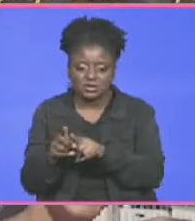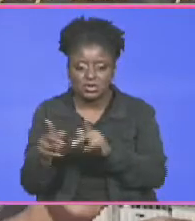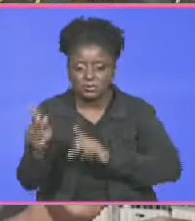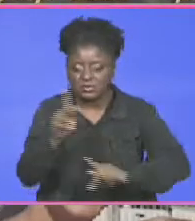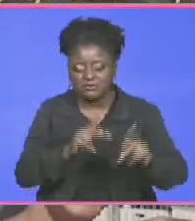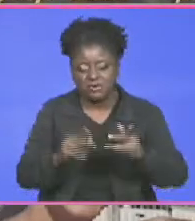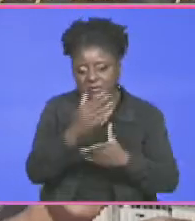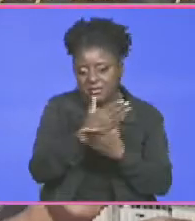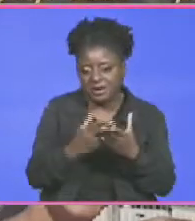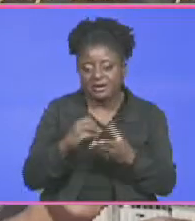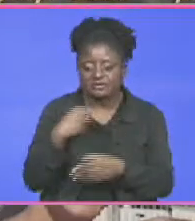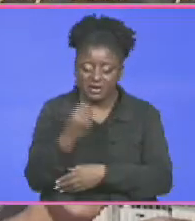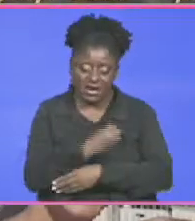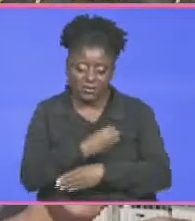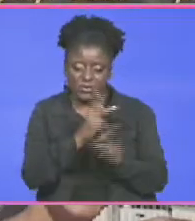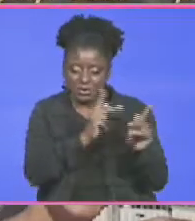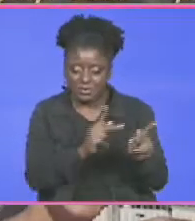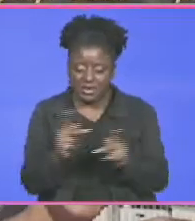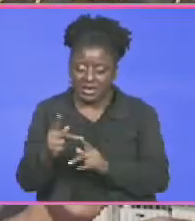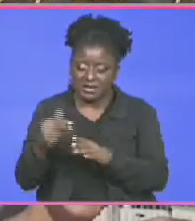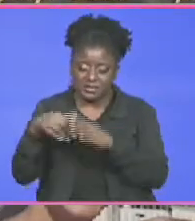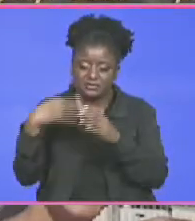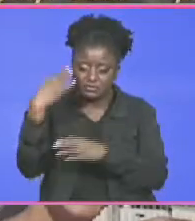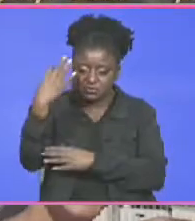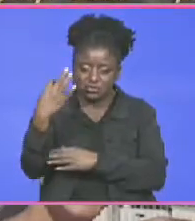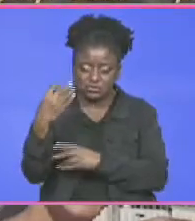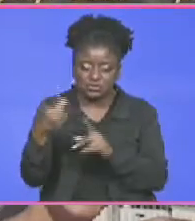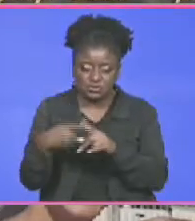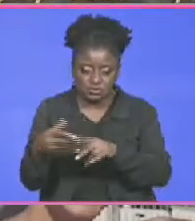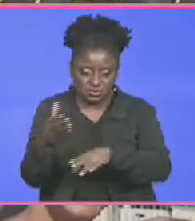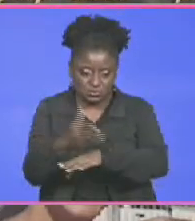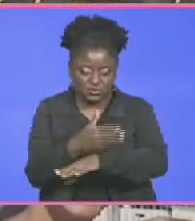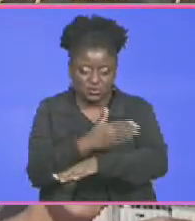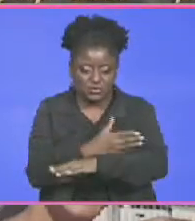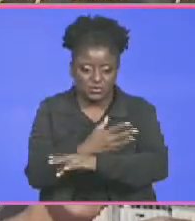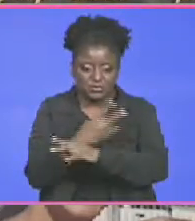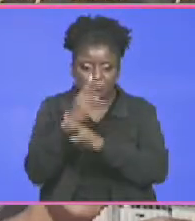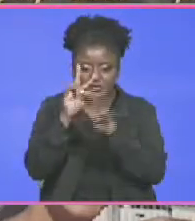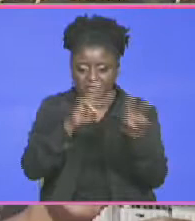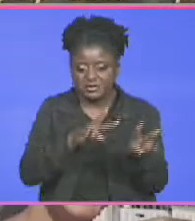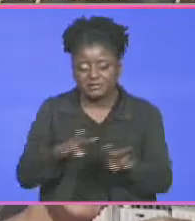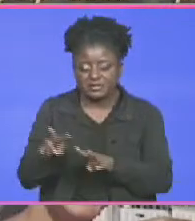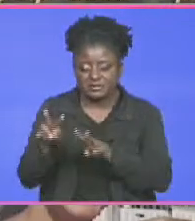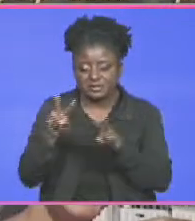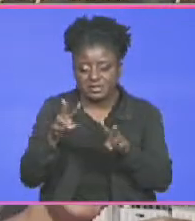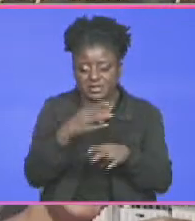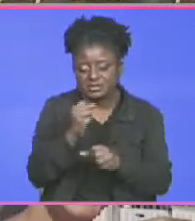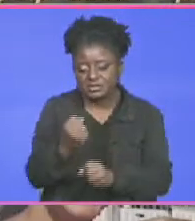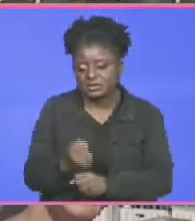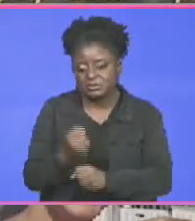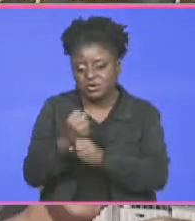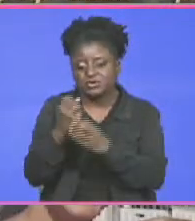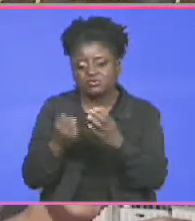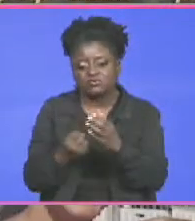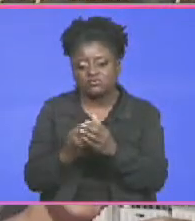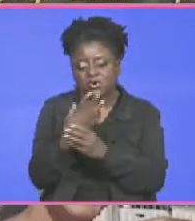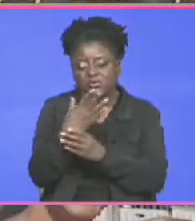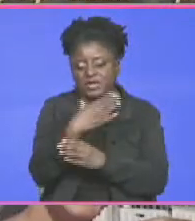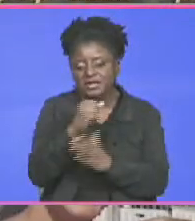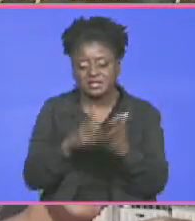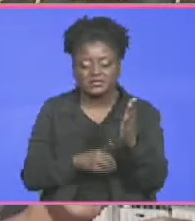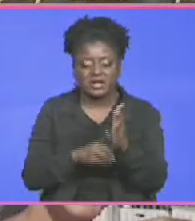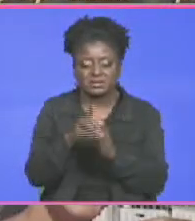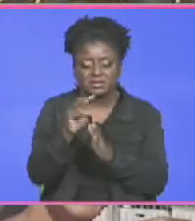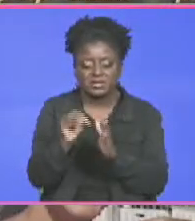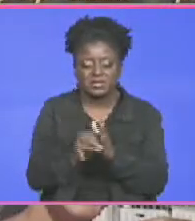our strategic plan going forward to enhance the visibility and to support the growth and the development of the sports. When you refer